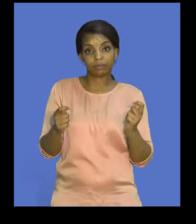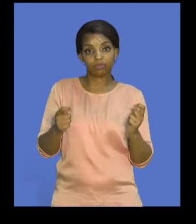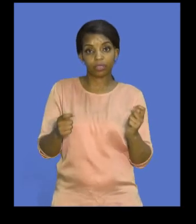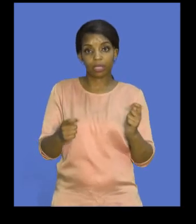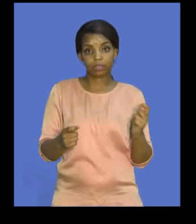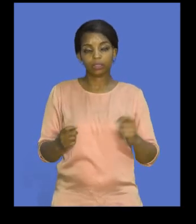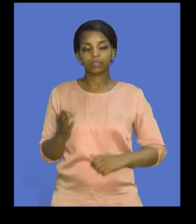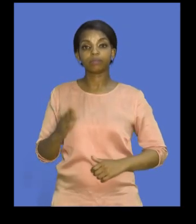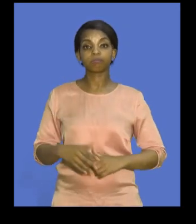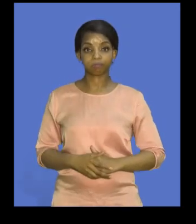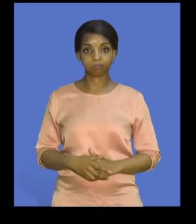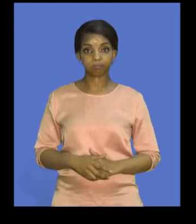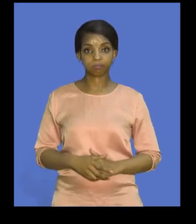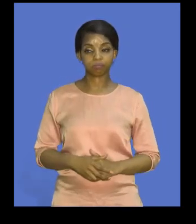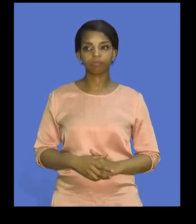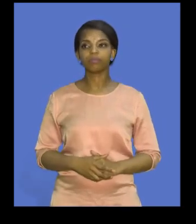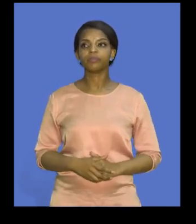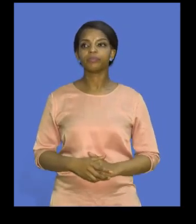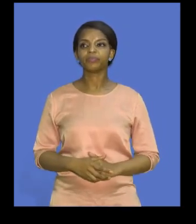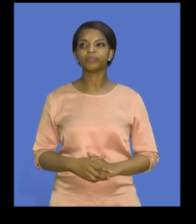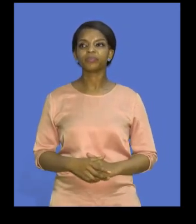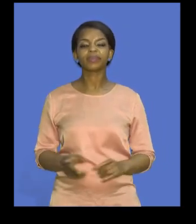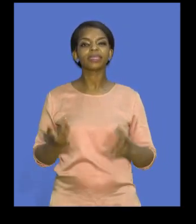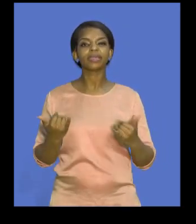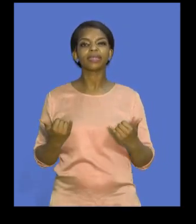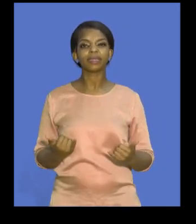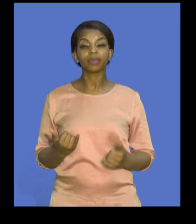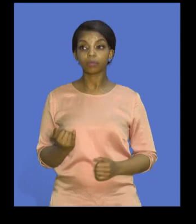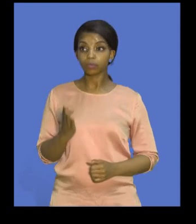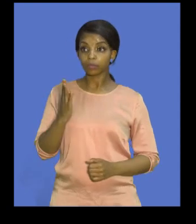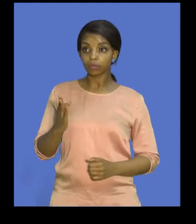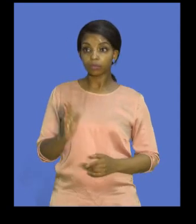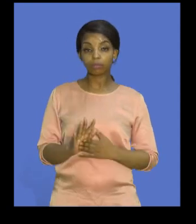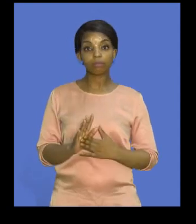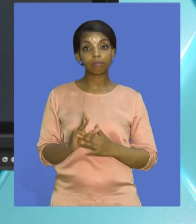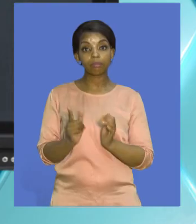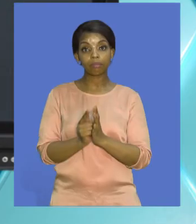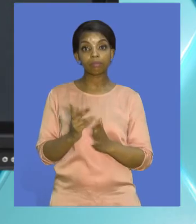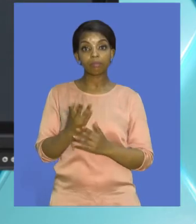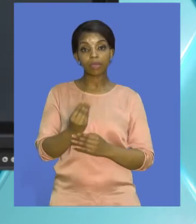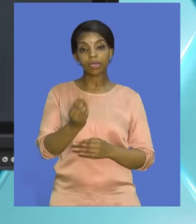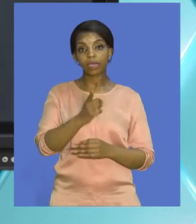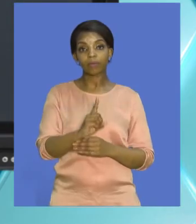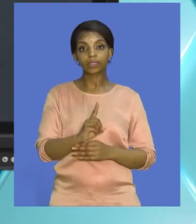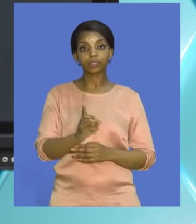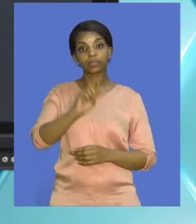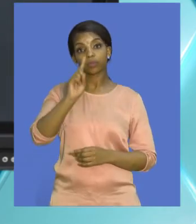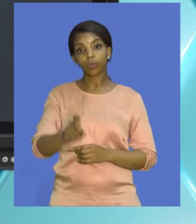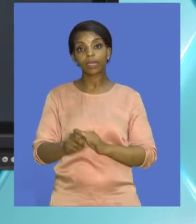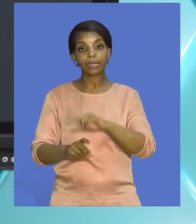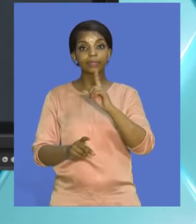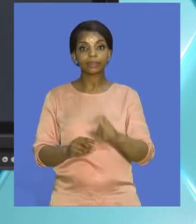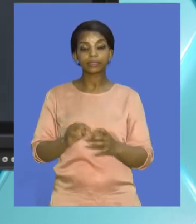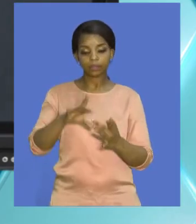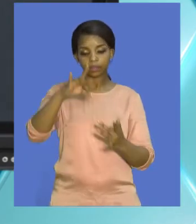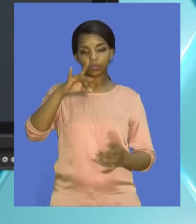constant, right? Now, in terms of applying the Coulombs law, multiple choice questions if we've got a special focus on